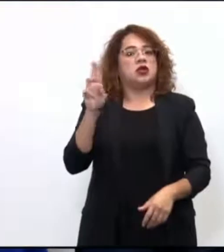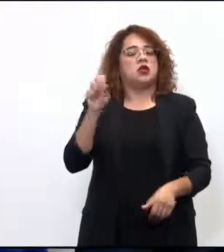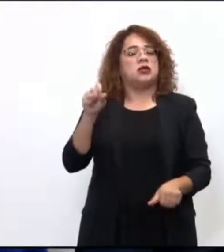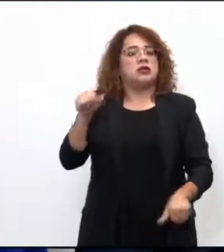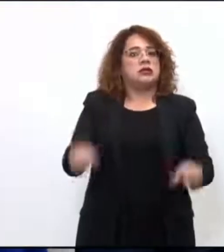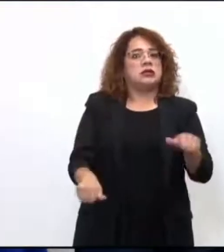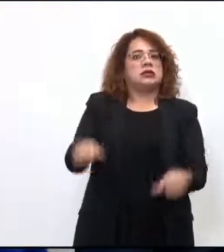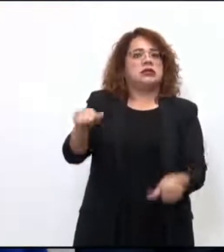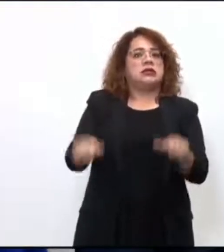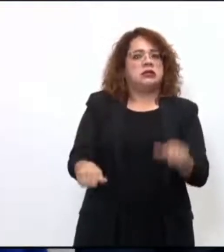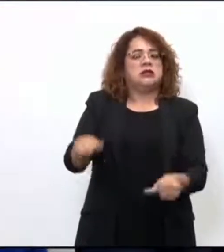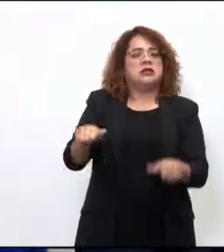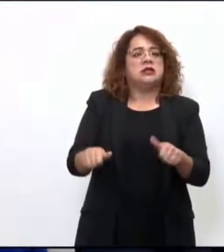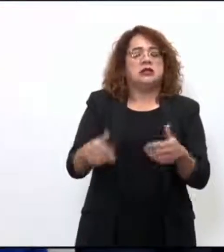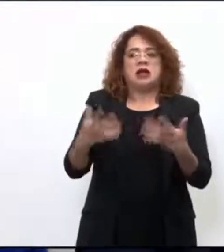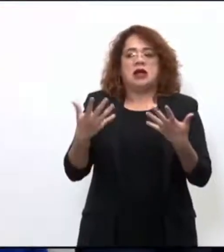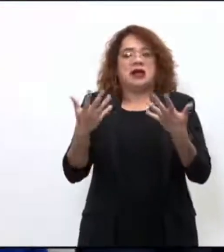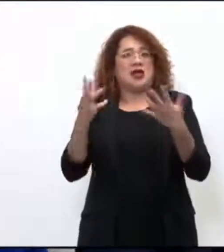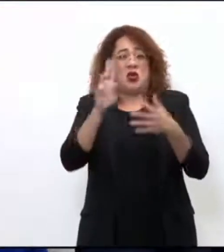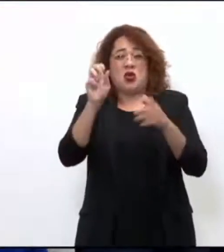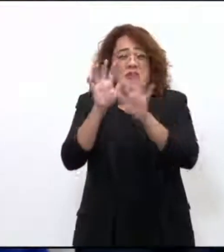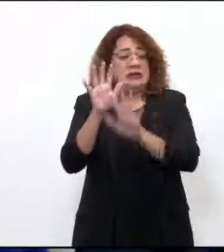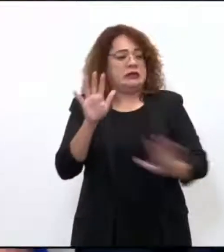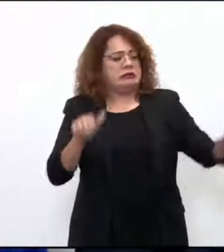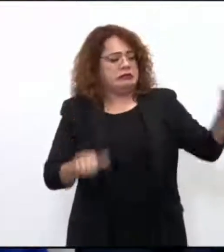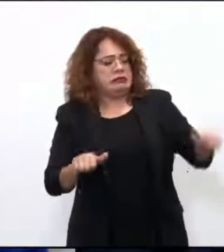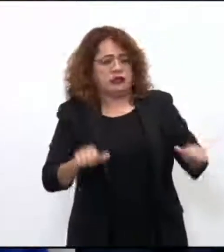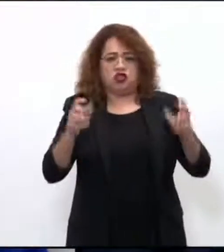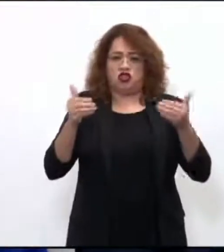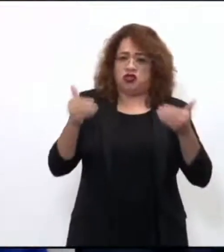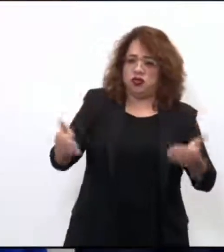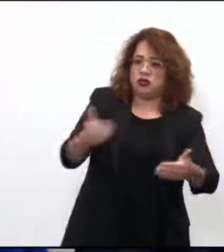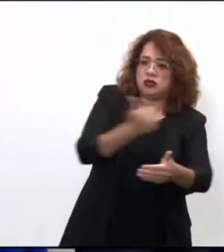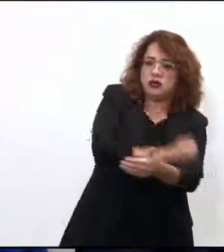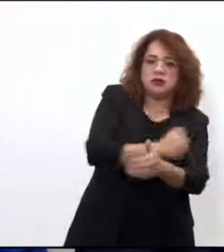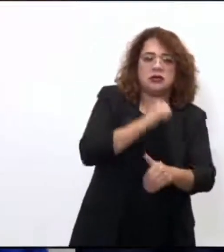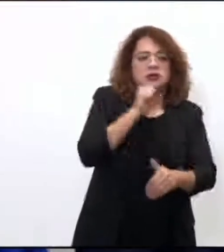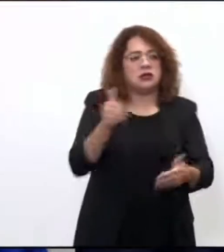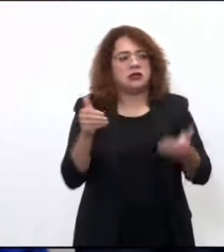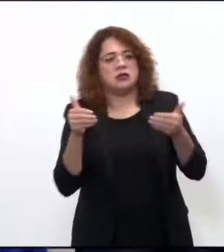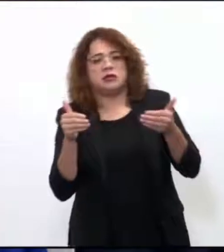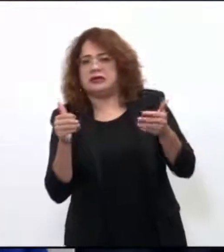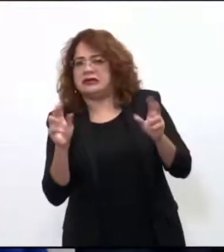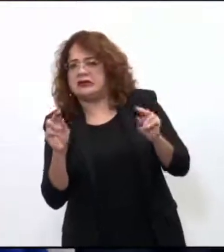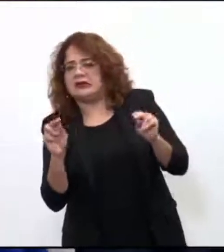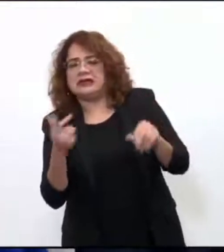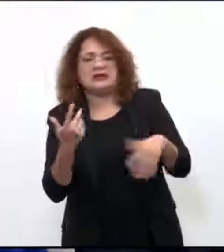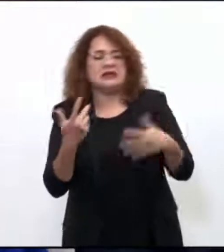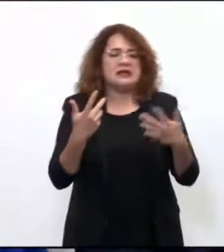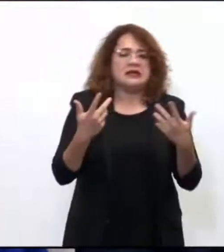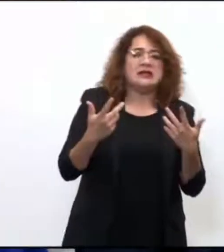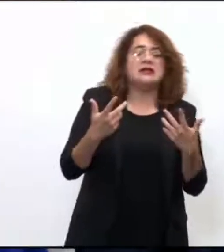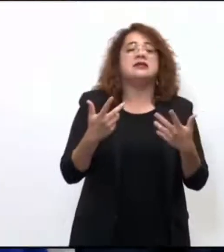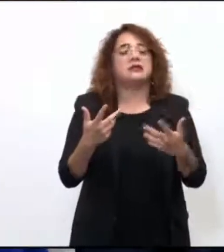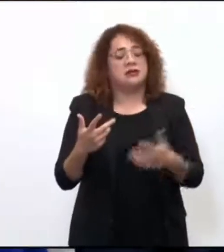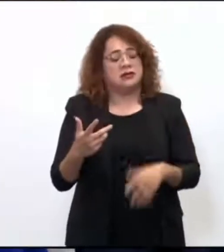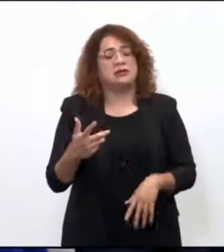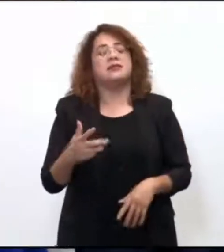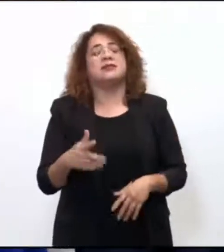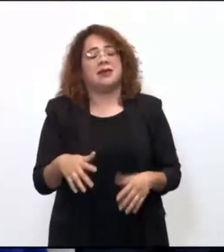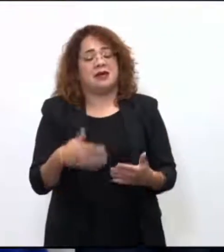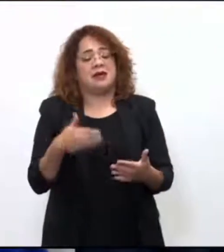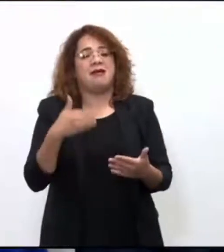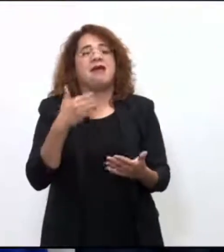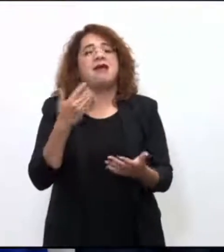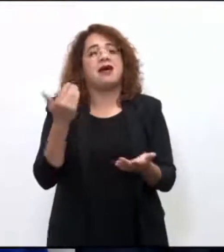is going to be our next big challenge. When we talk about what's the next big challenge for Long Beach, our next big challenge is going to be how do we